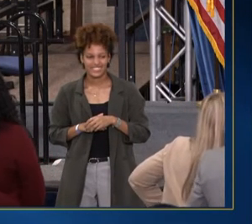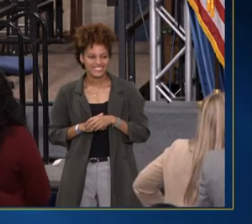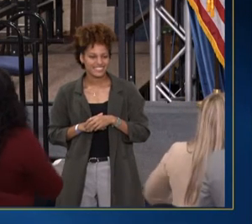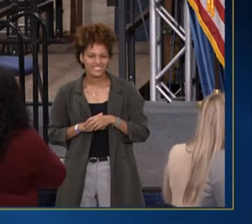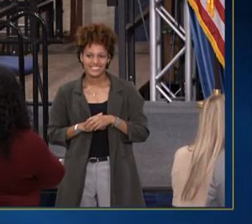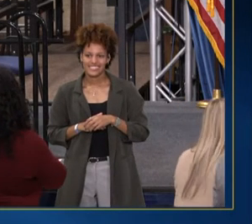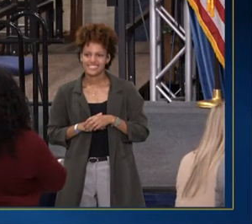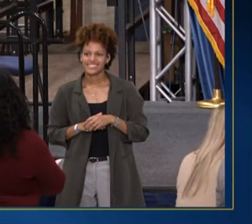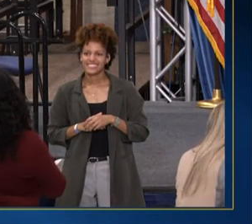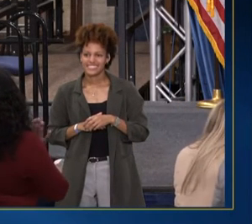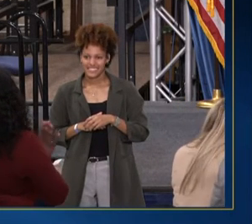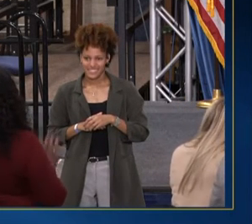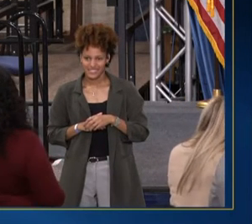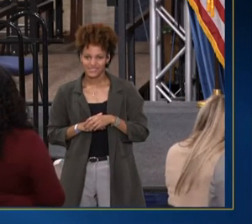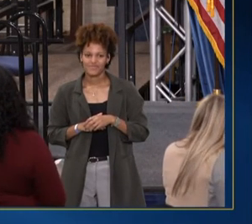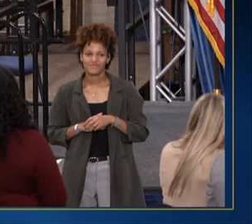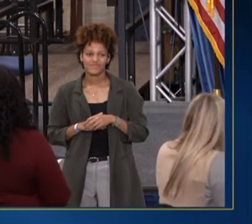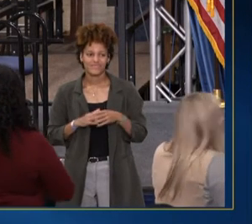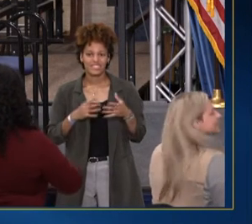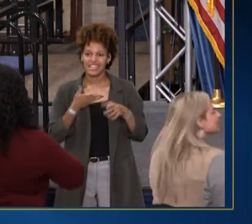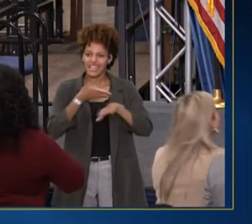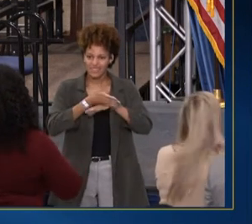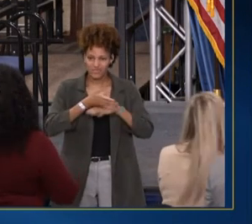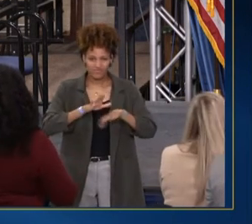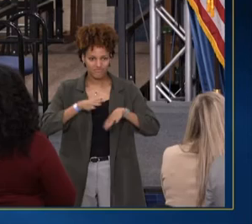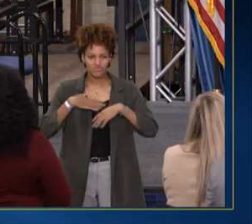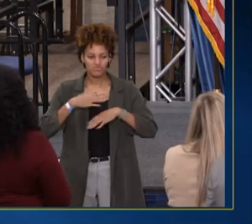Not at work, after hours.